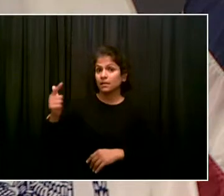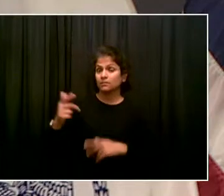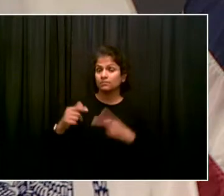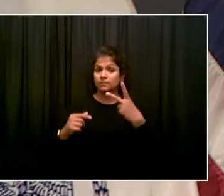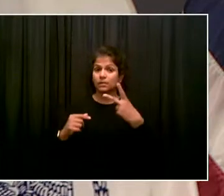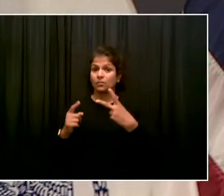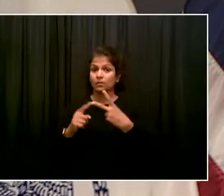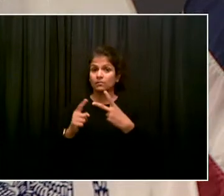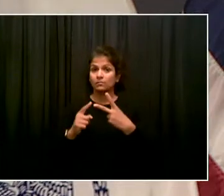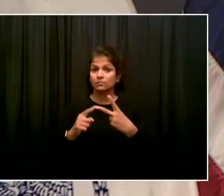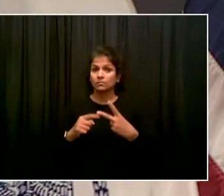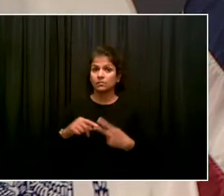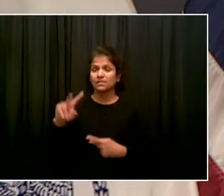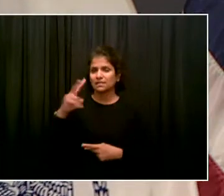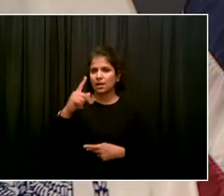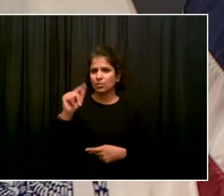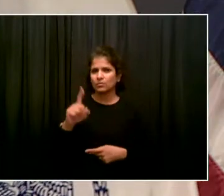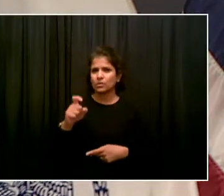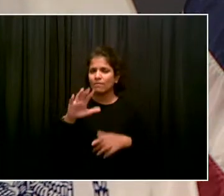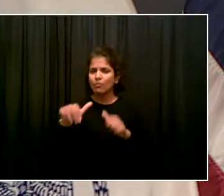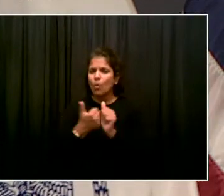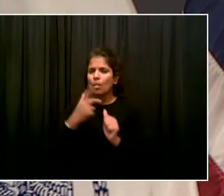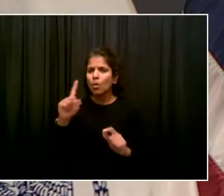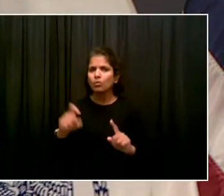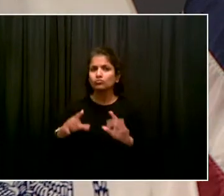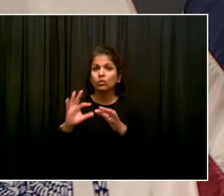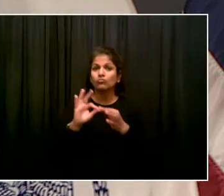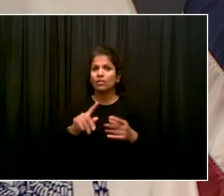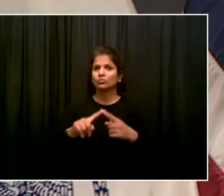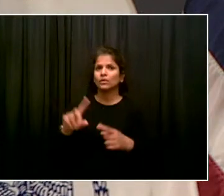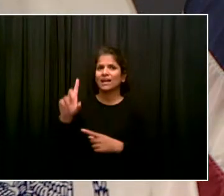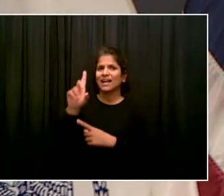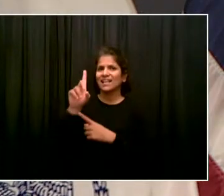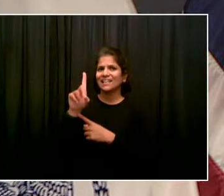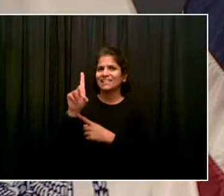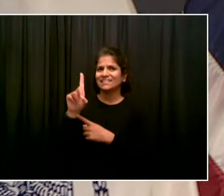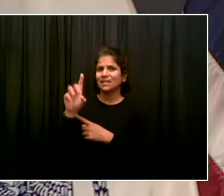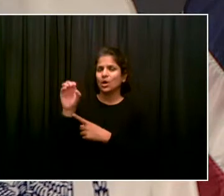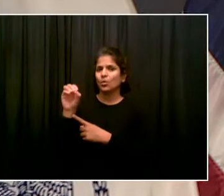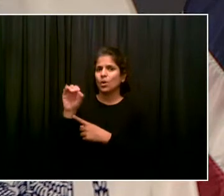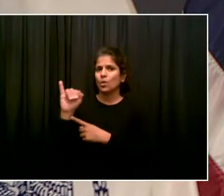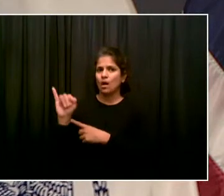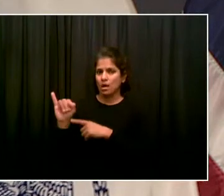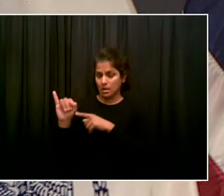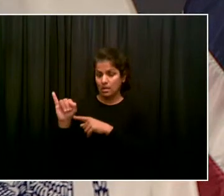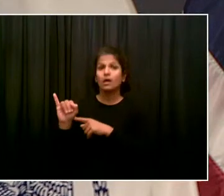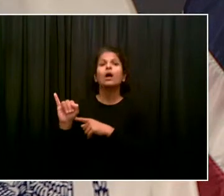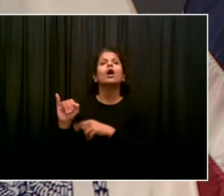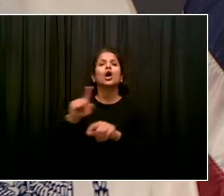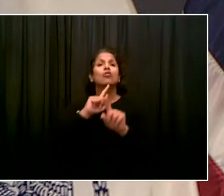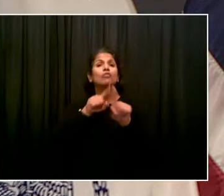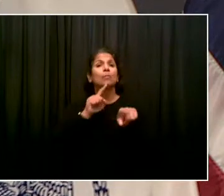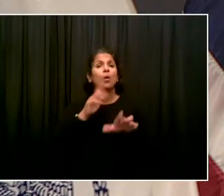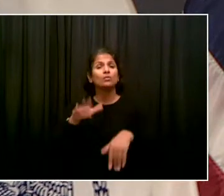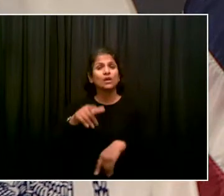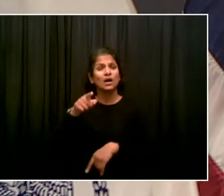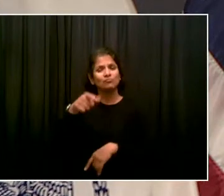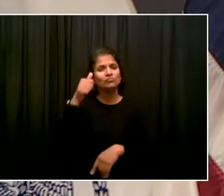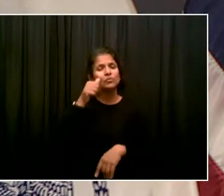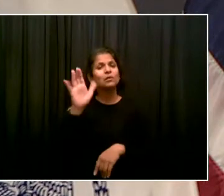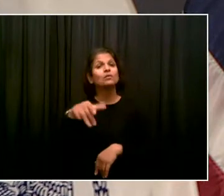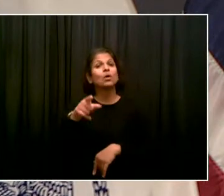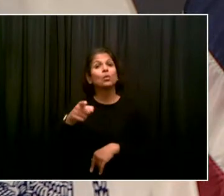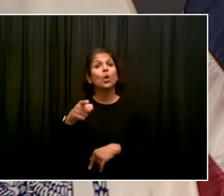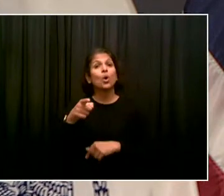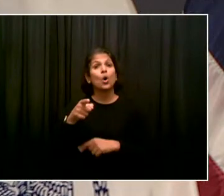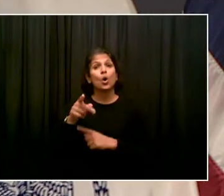regards to the DOI report and your use of the detail for your presidential campaign. You've